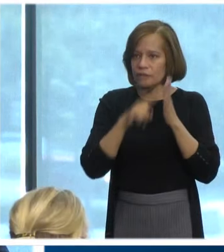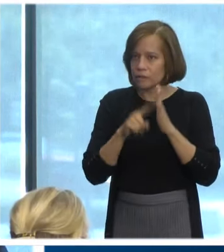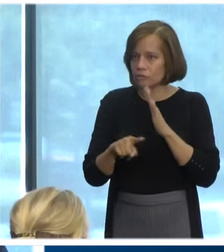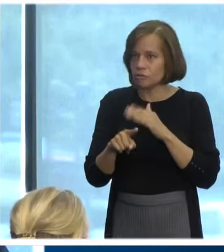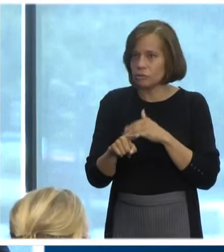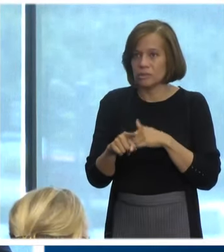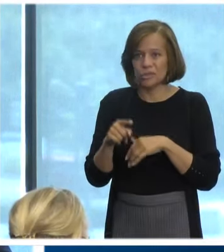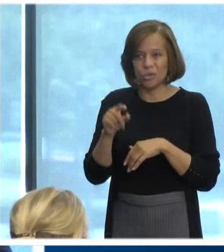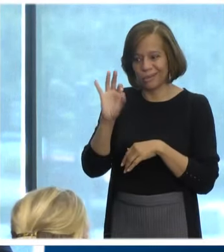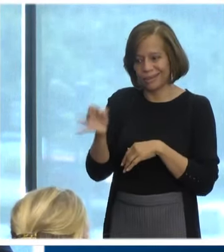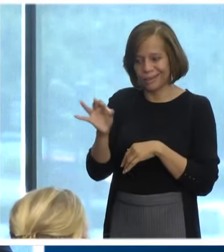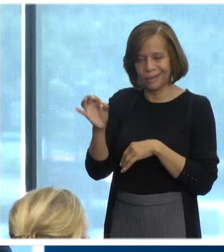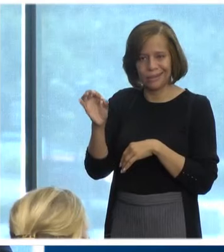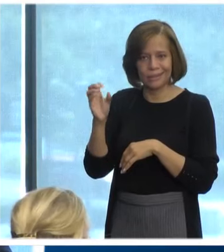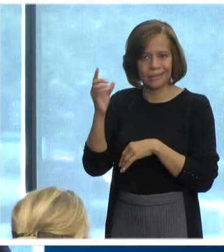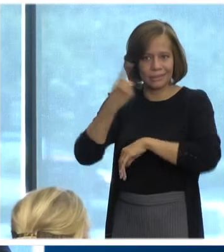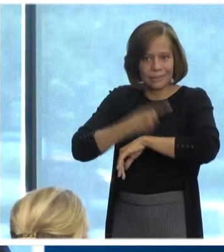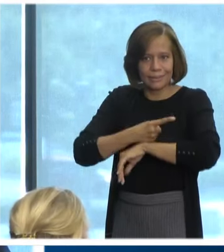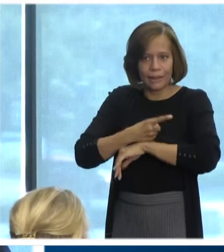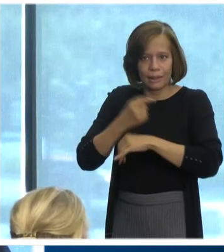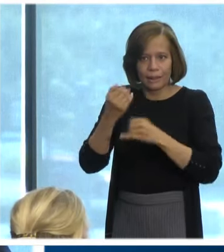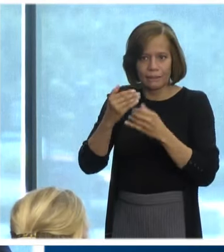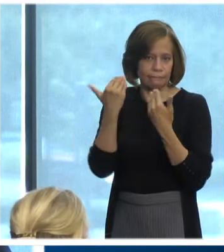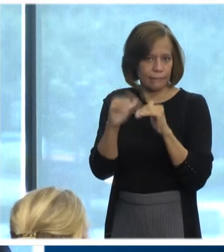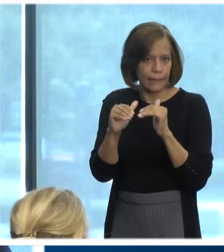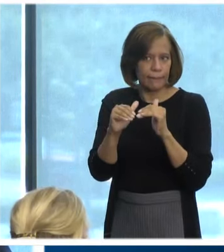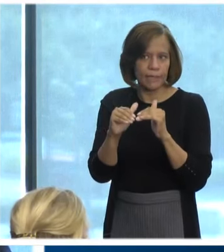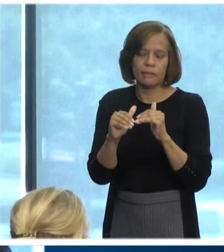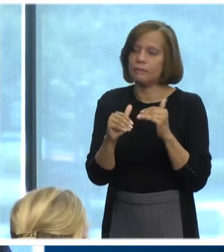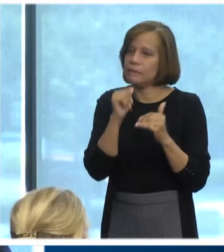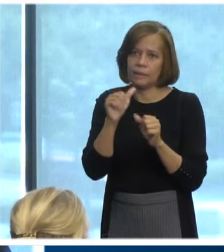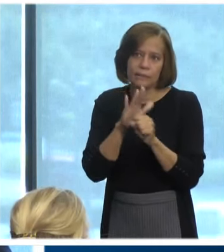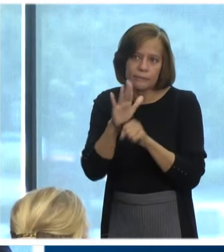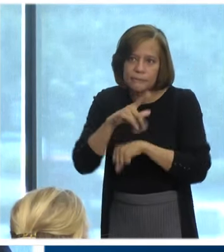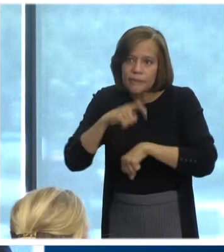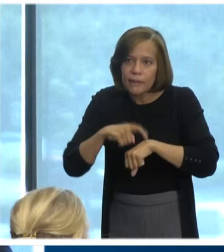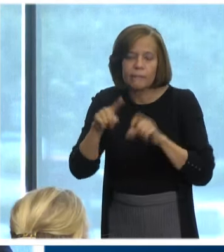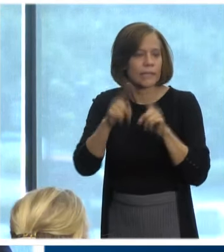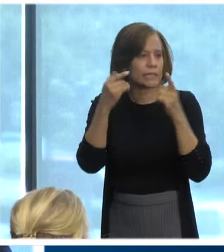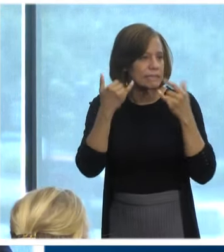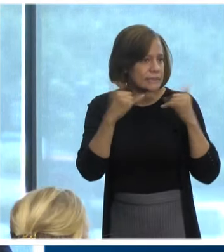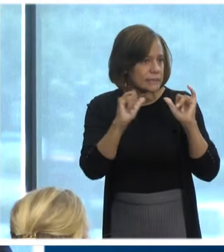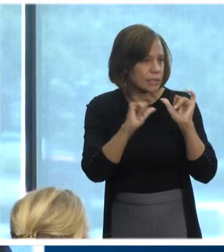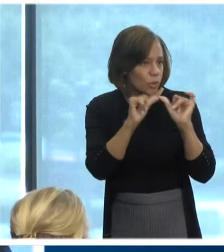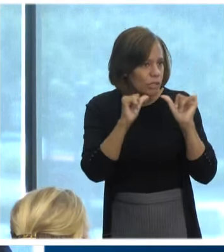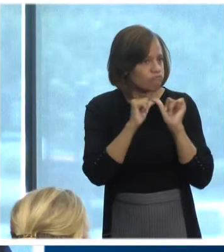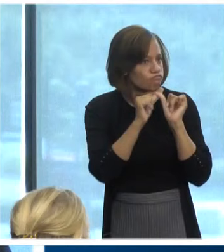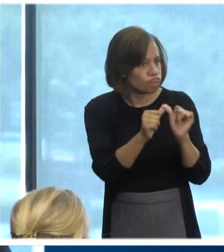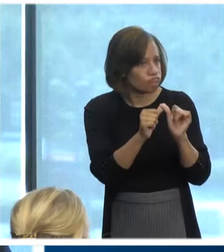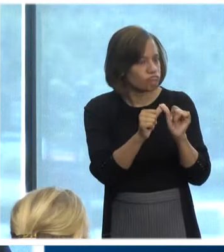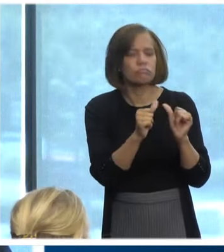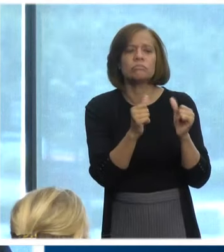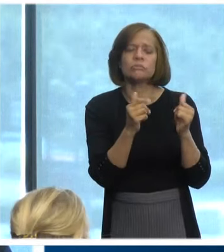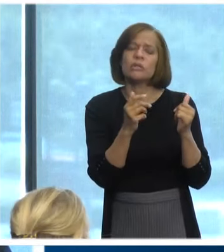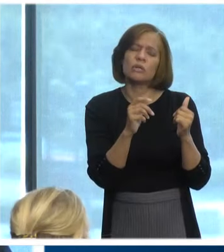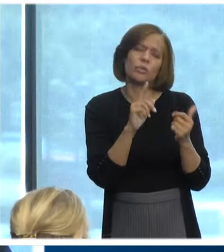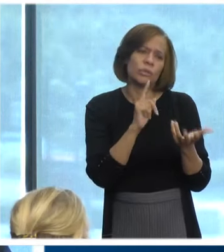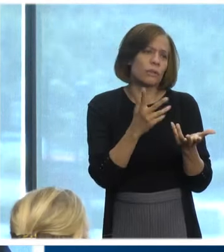side, but nevertheless, we still had to move forward. And with that being said, I do want